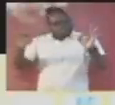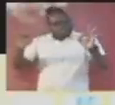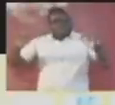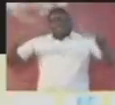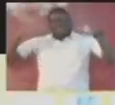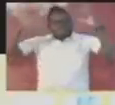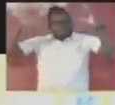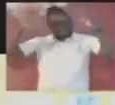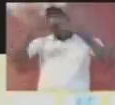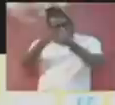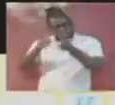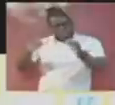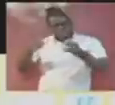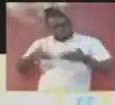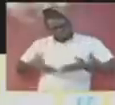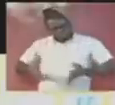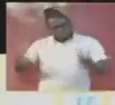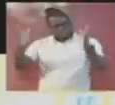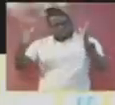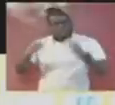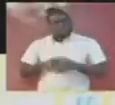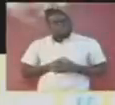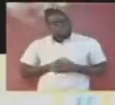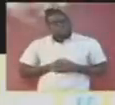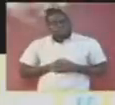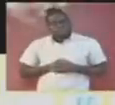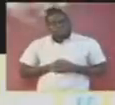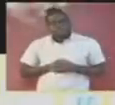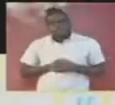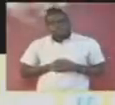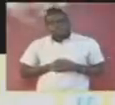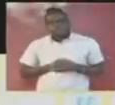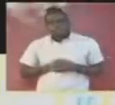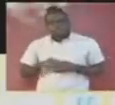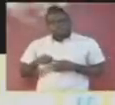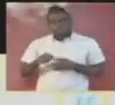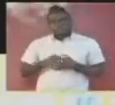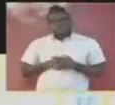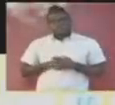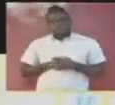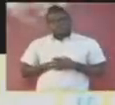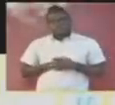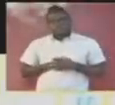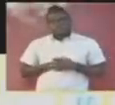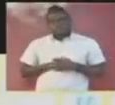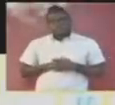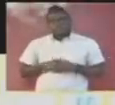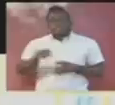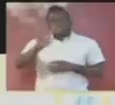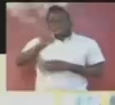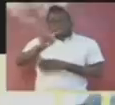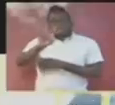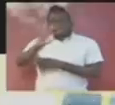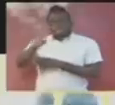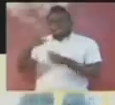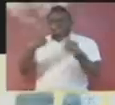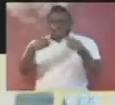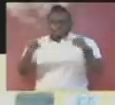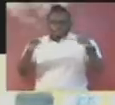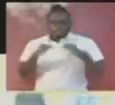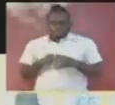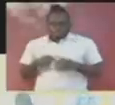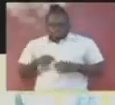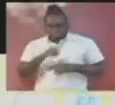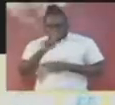Cutting, TV6 News. To the Minister, could you state what is the desired percentage